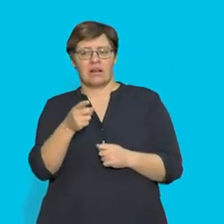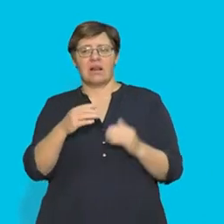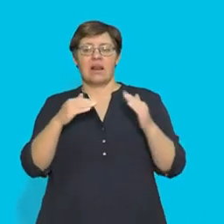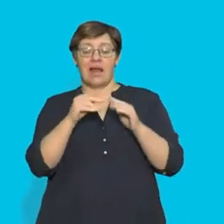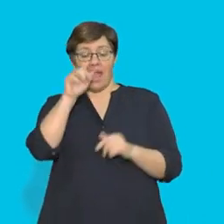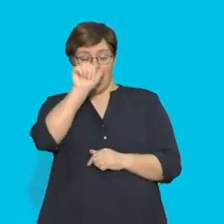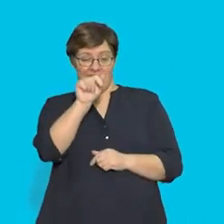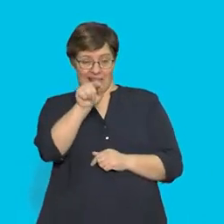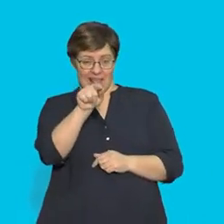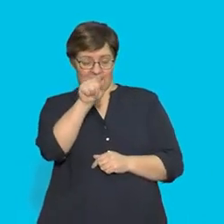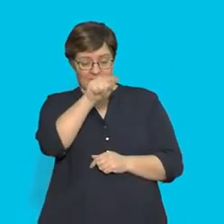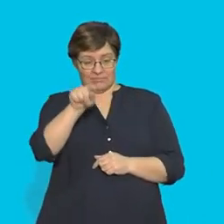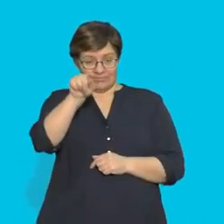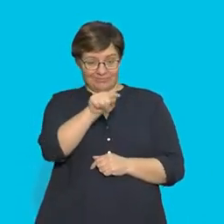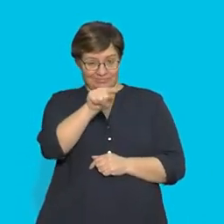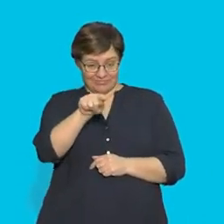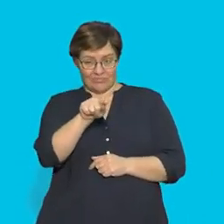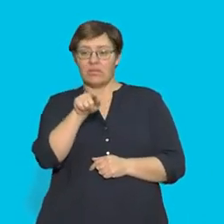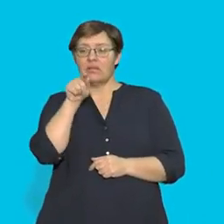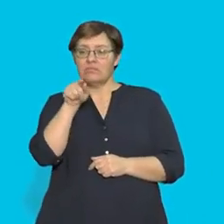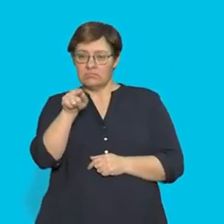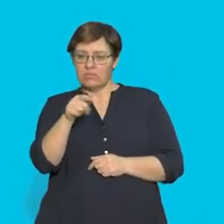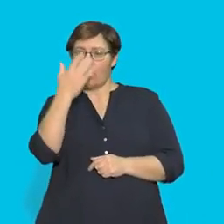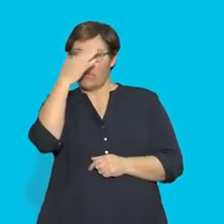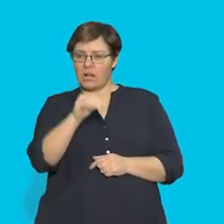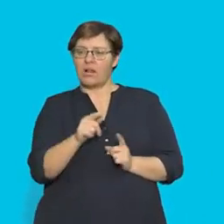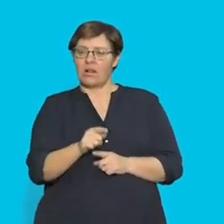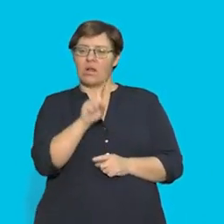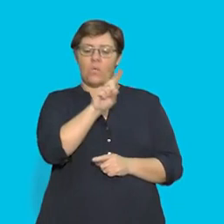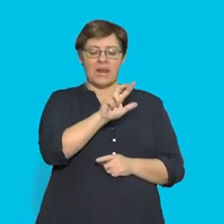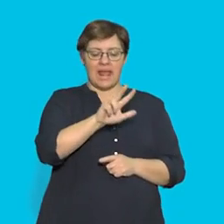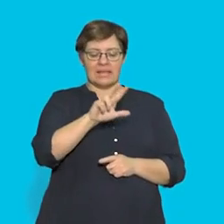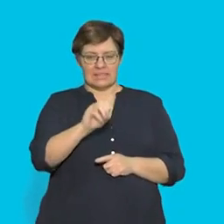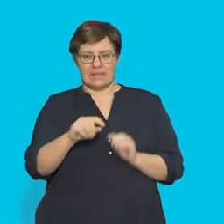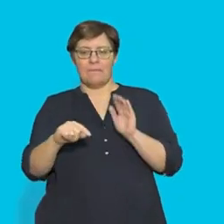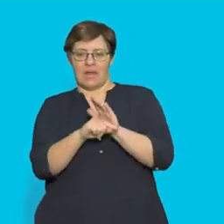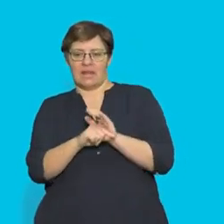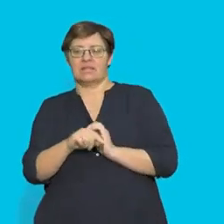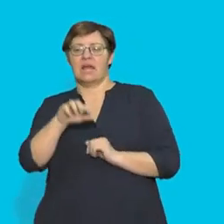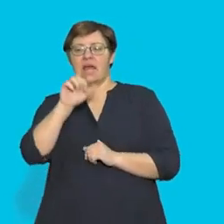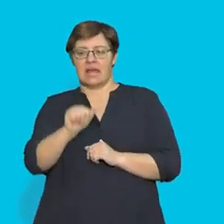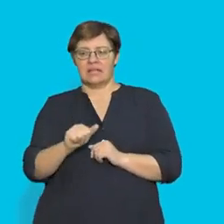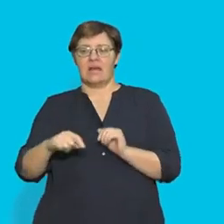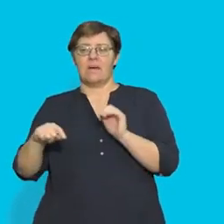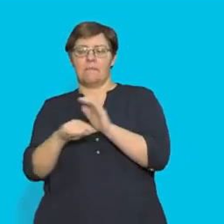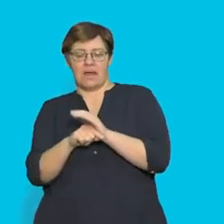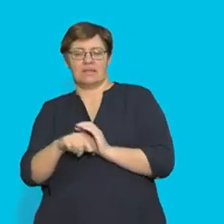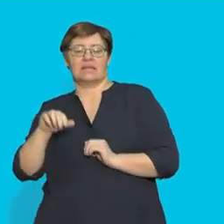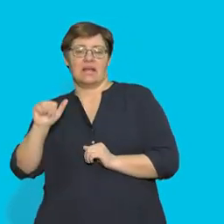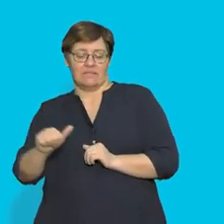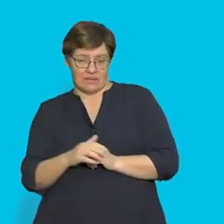simple to calculate that angle. And once we calculate that angle, and that angle we know will be 180 minus